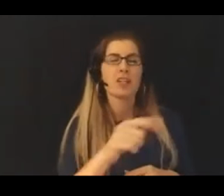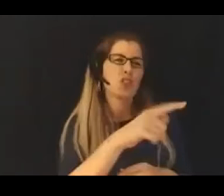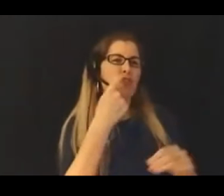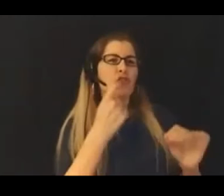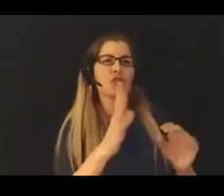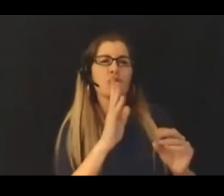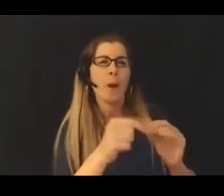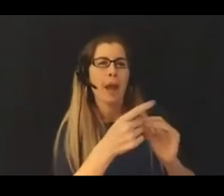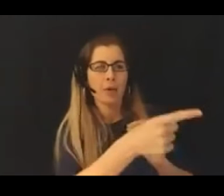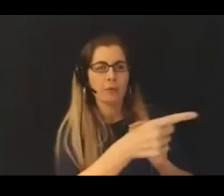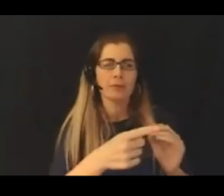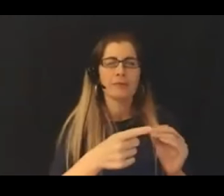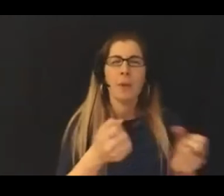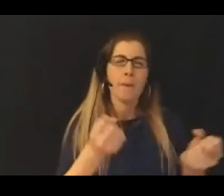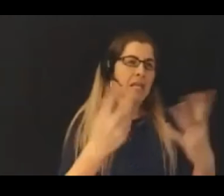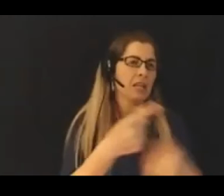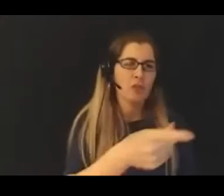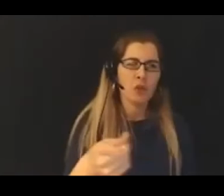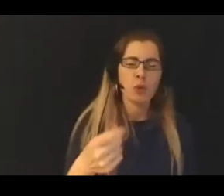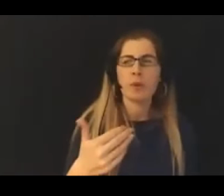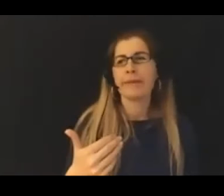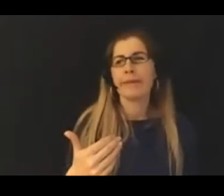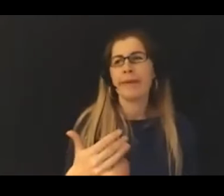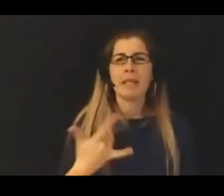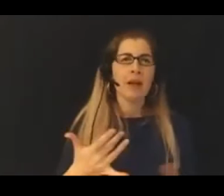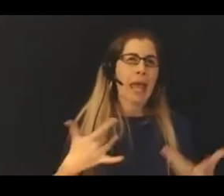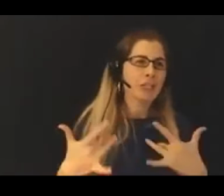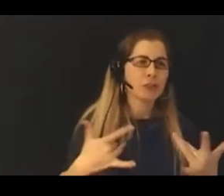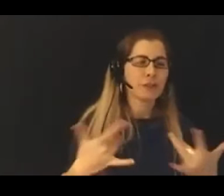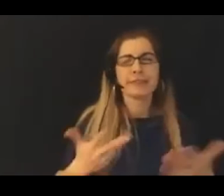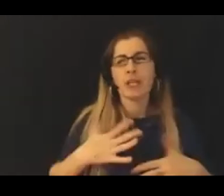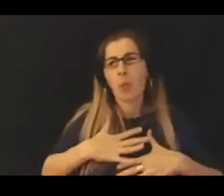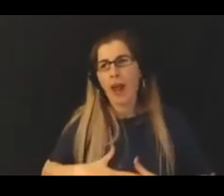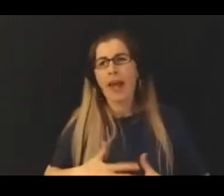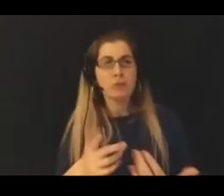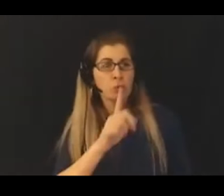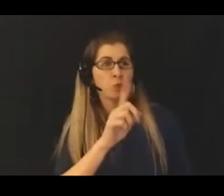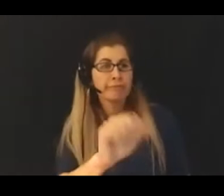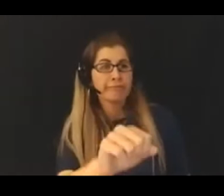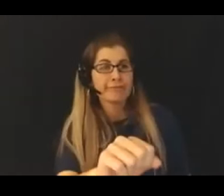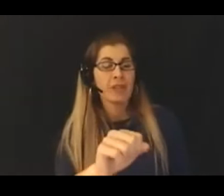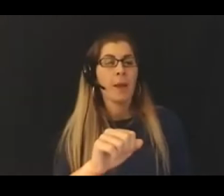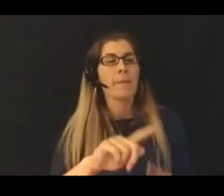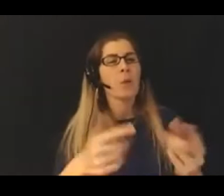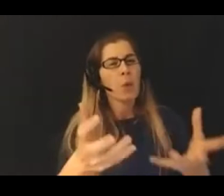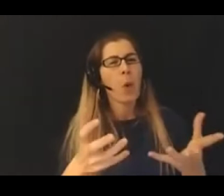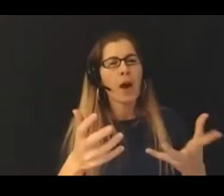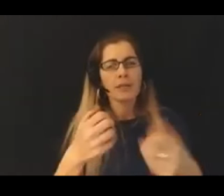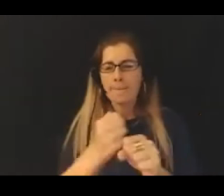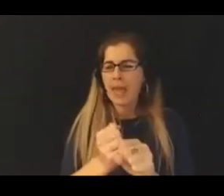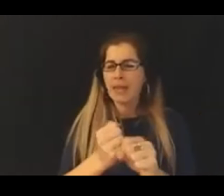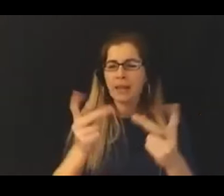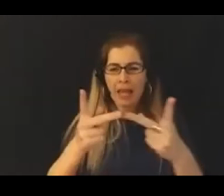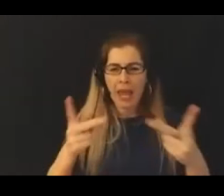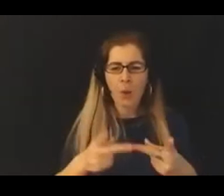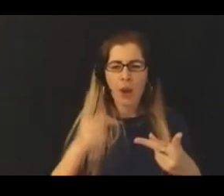feelings coming up, and as many of you shared in the chat, you know, we really want to create space for emotional processing. And as